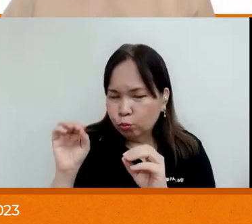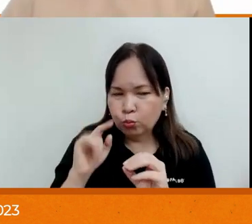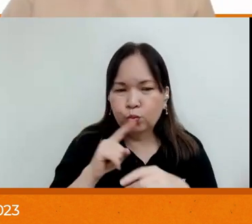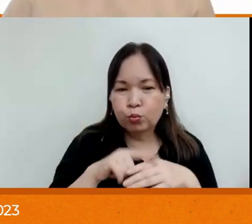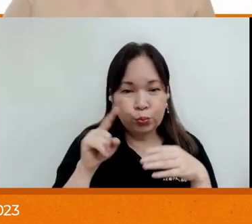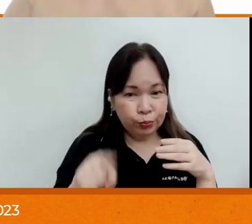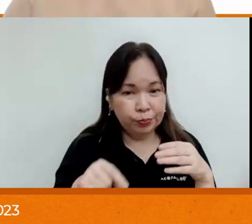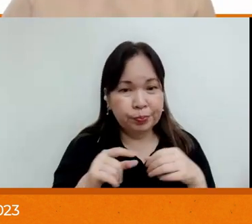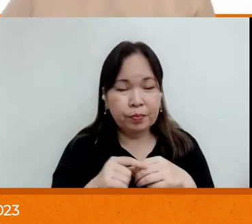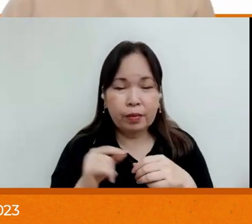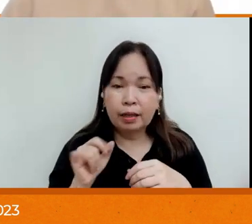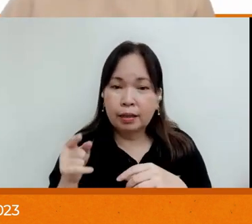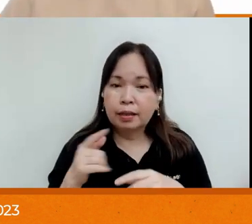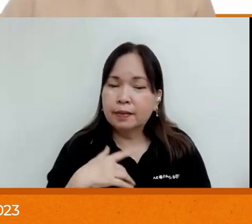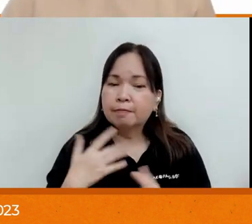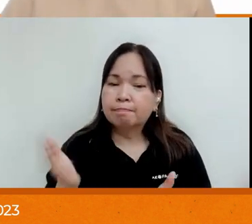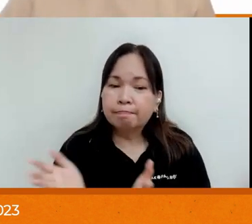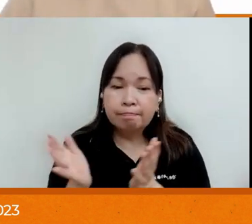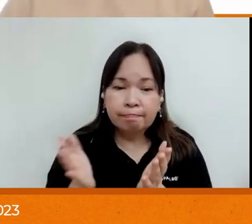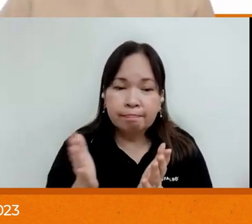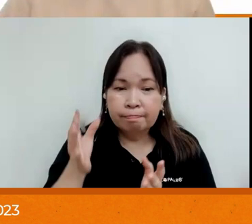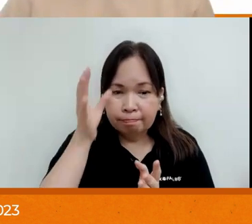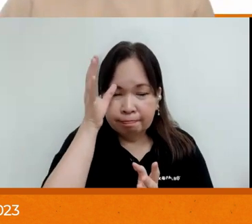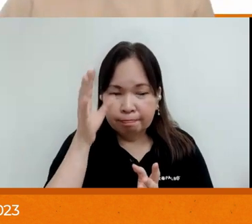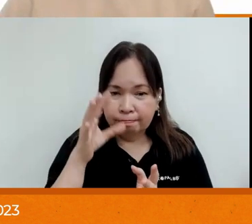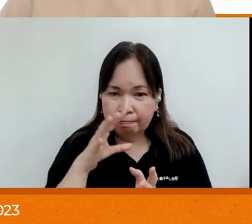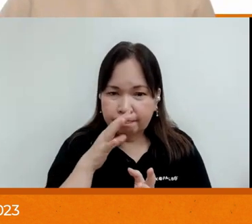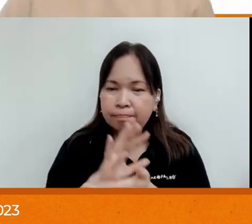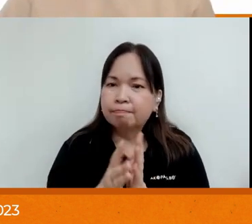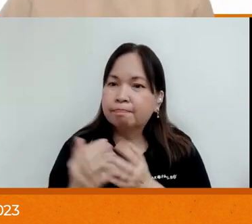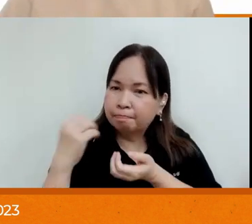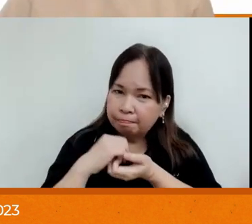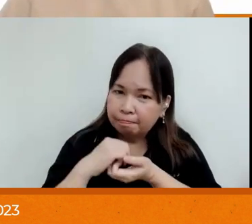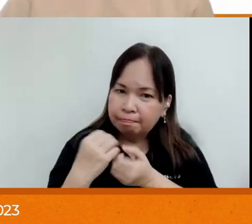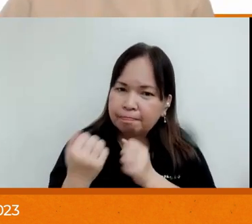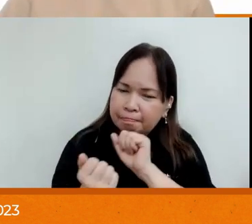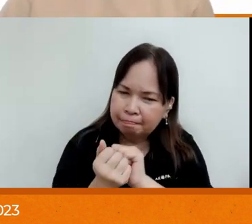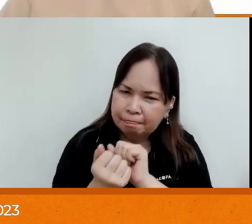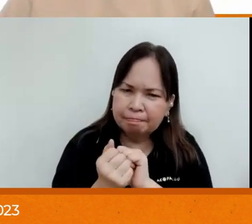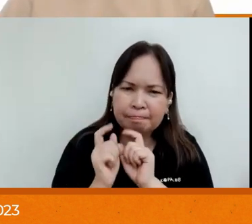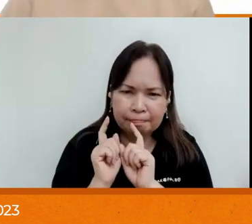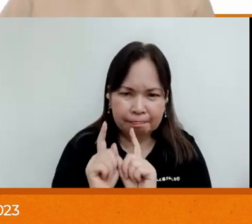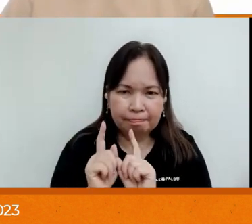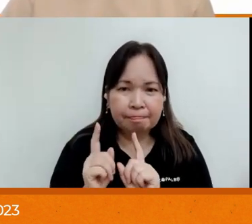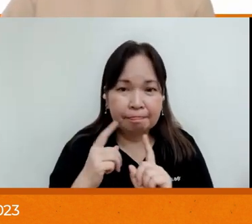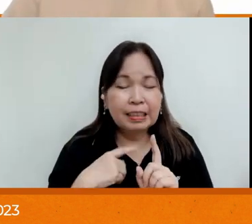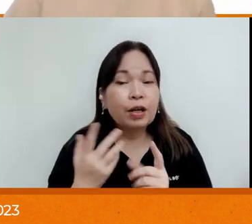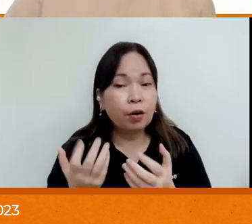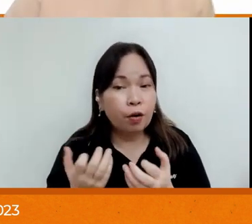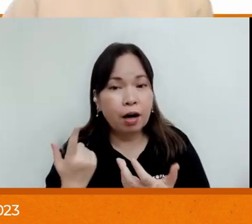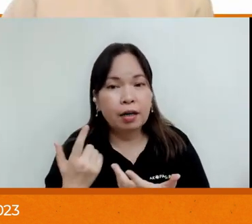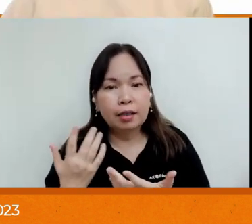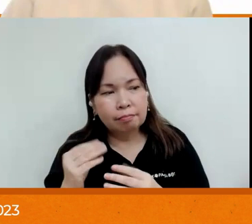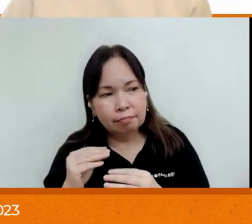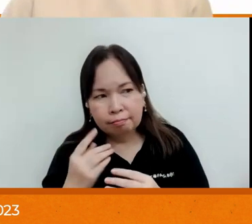is to make them feel reassured also, parang turn them into our allies na magkakampi tayo. No, we both want the best for our